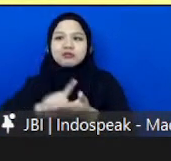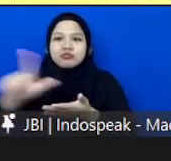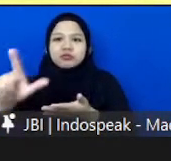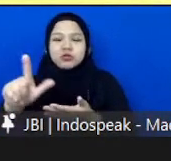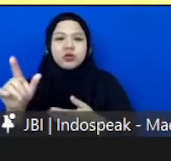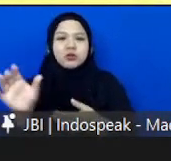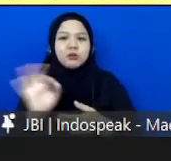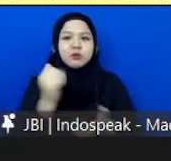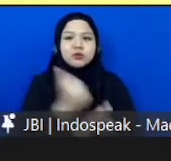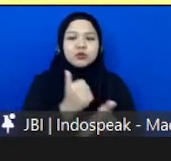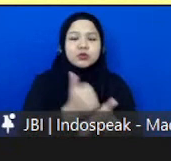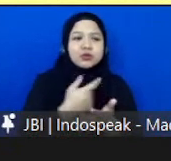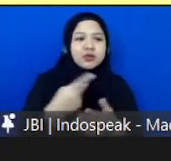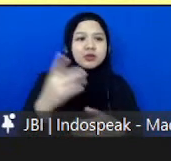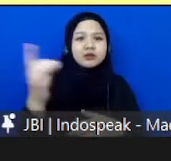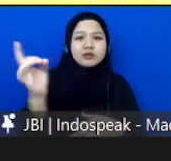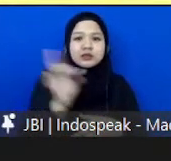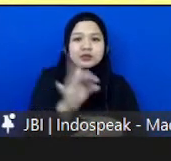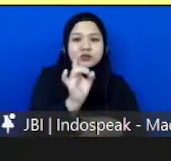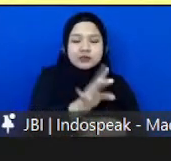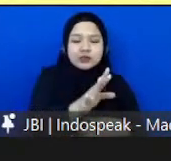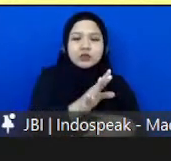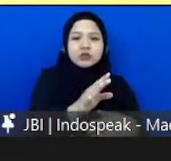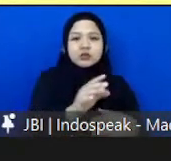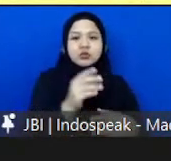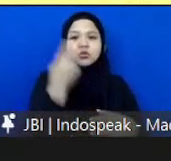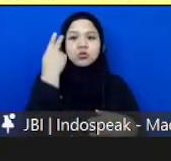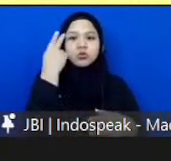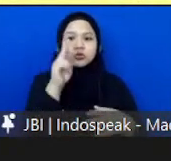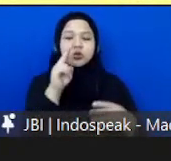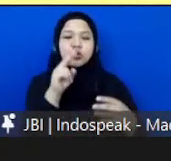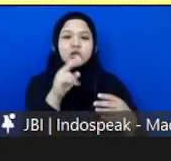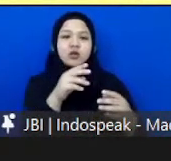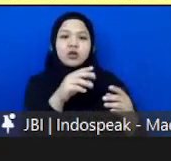critical in generating the curve epidemic.